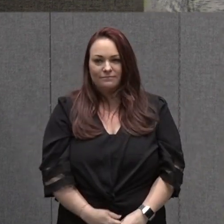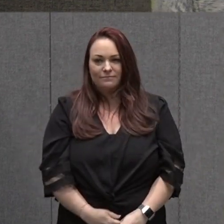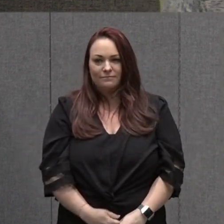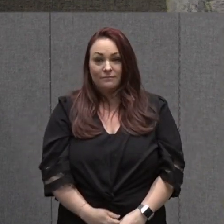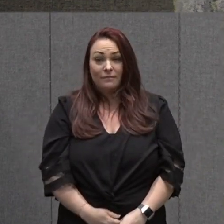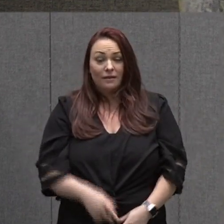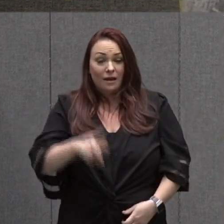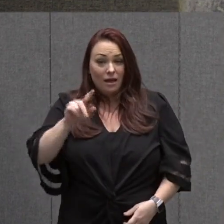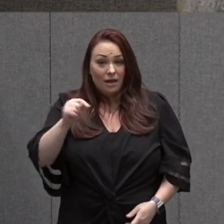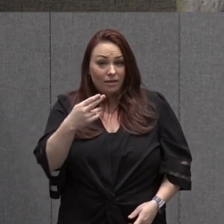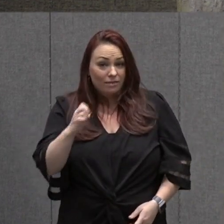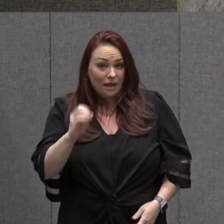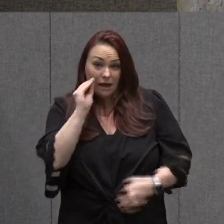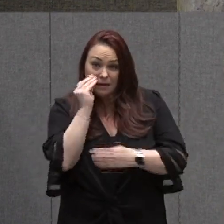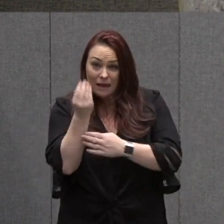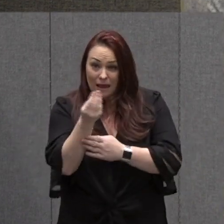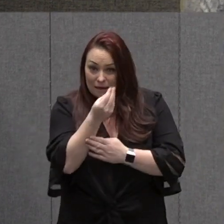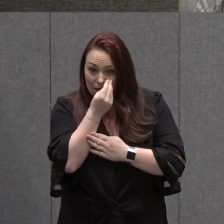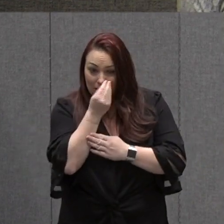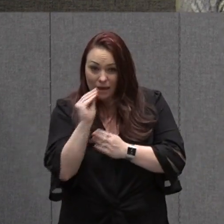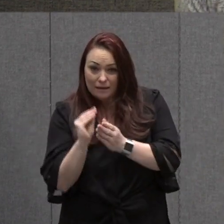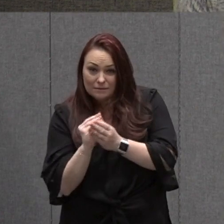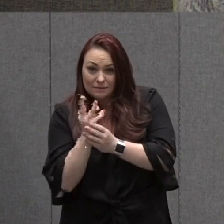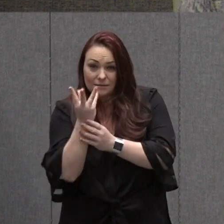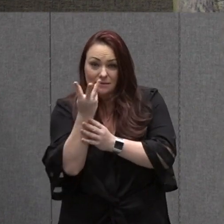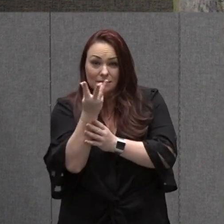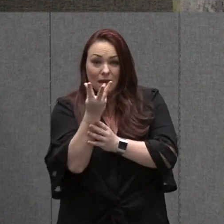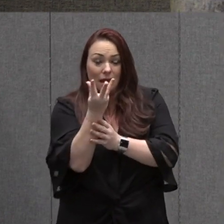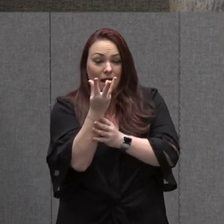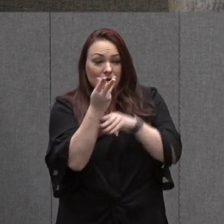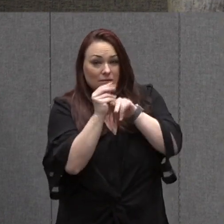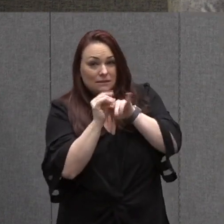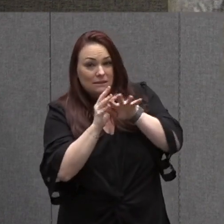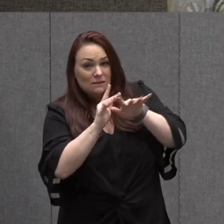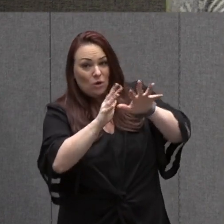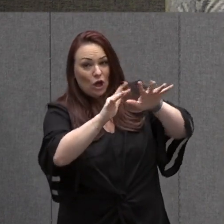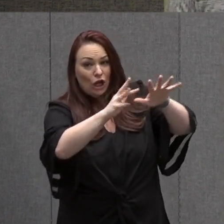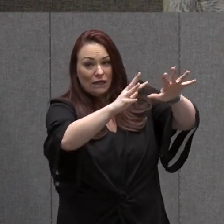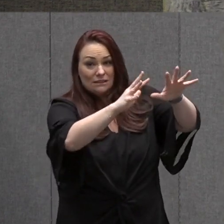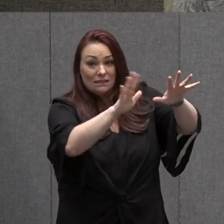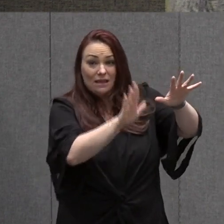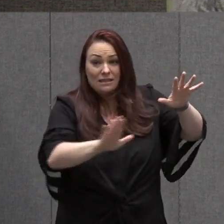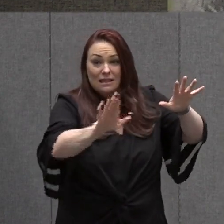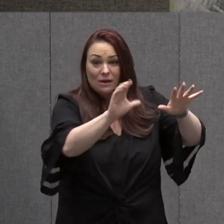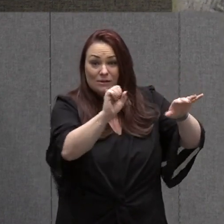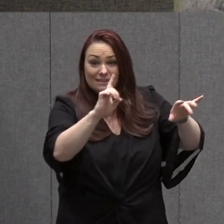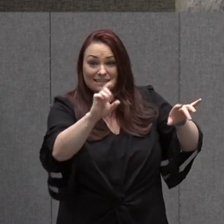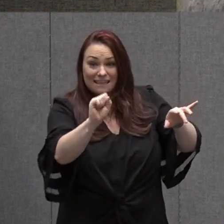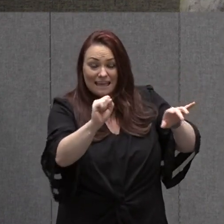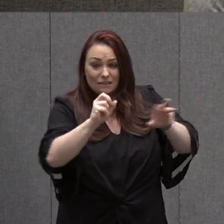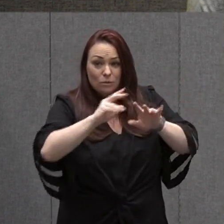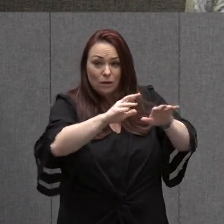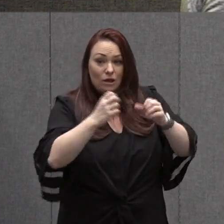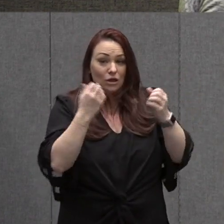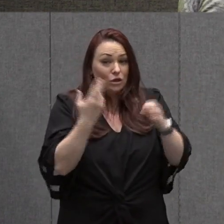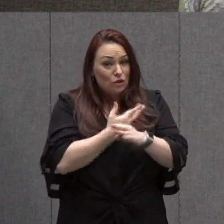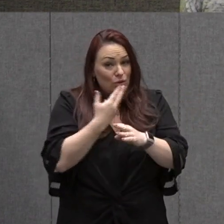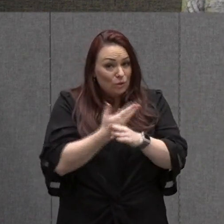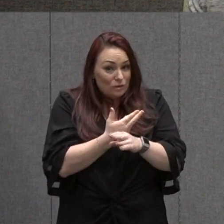The dandelions in the field disperse their seeds using the